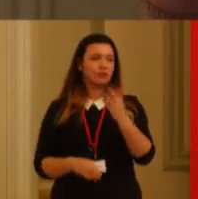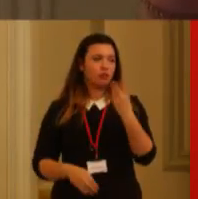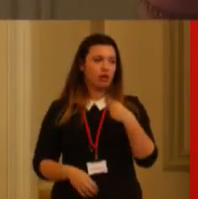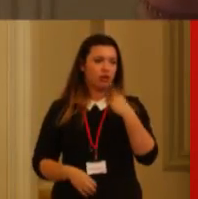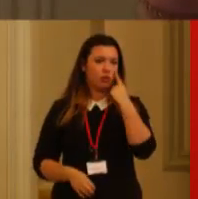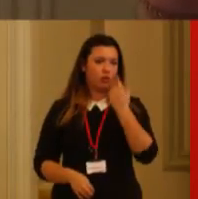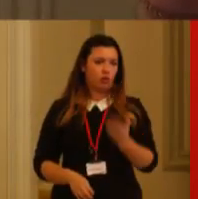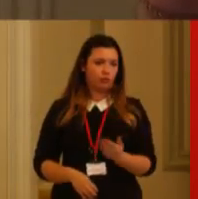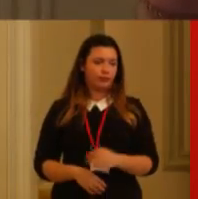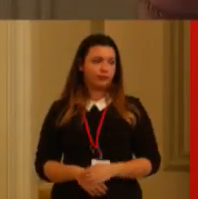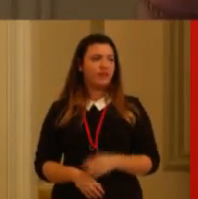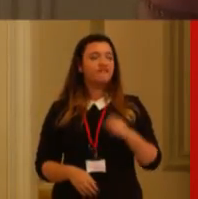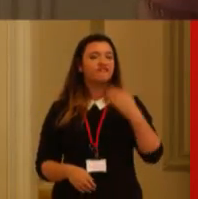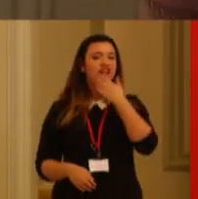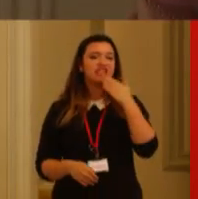it looks as if